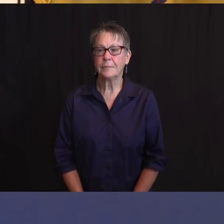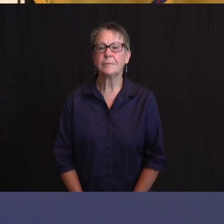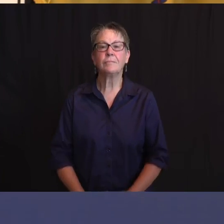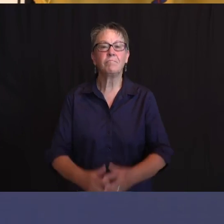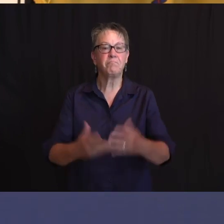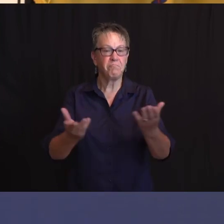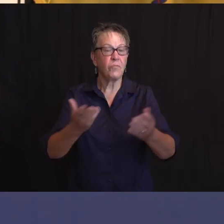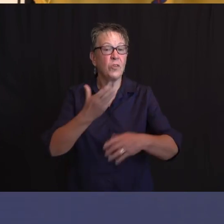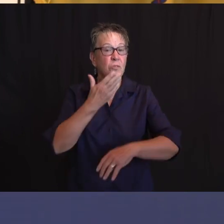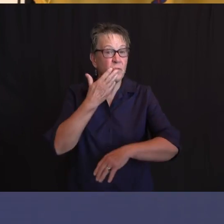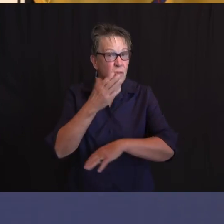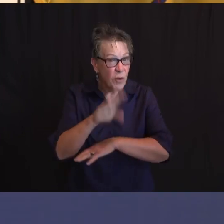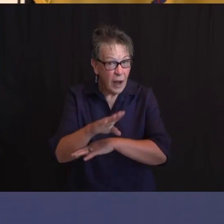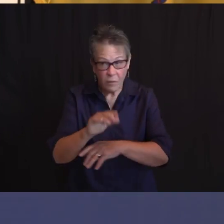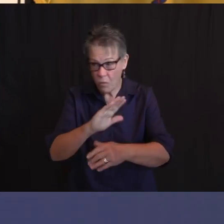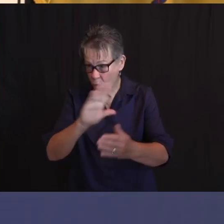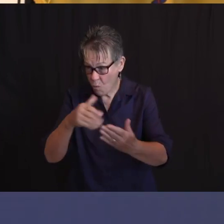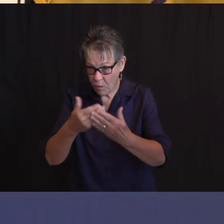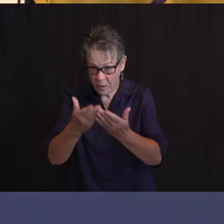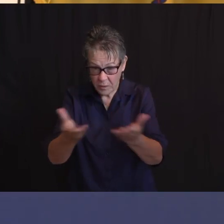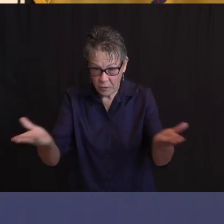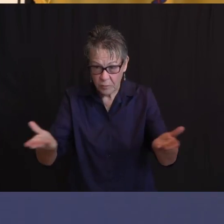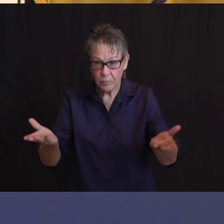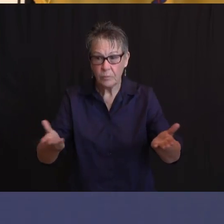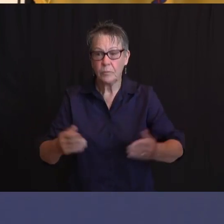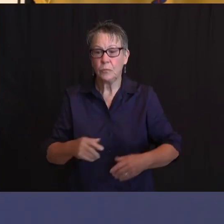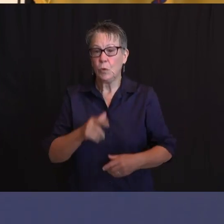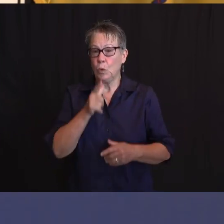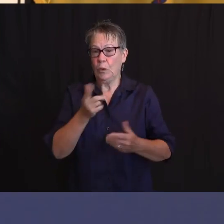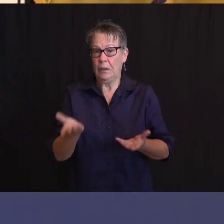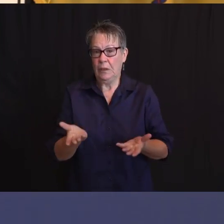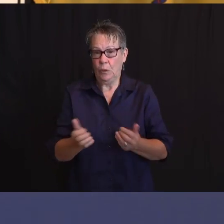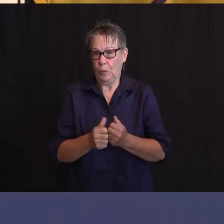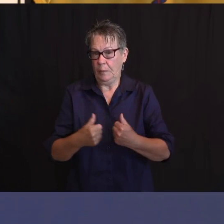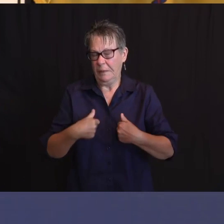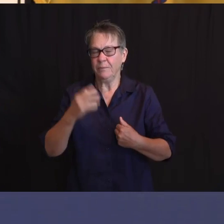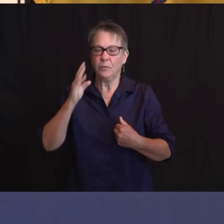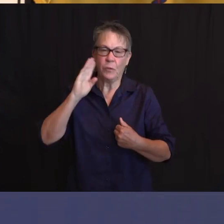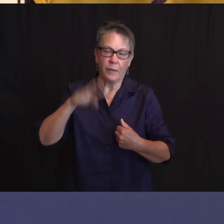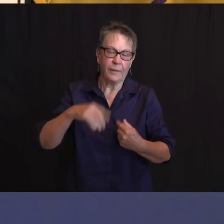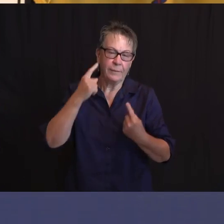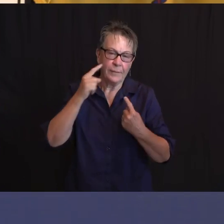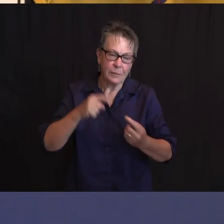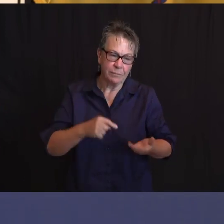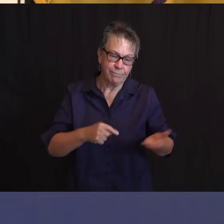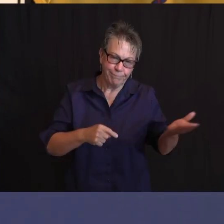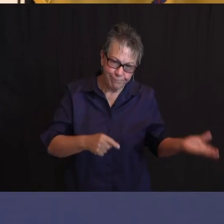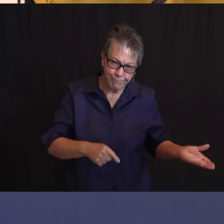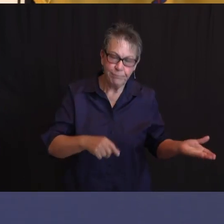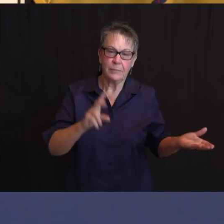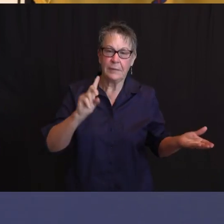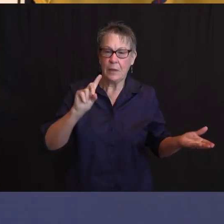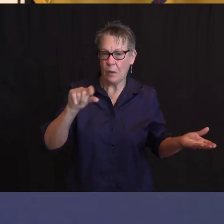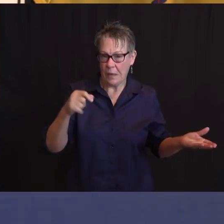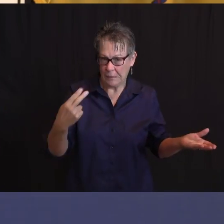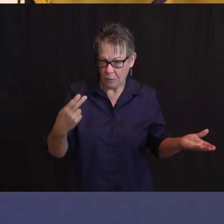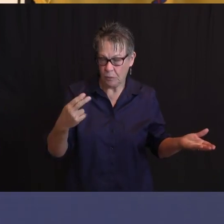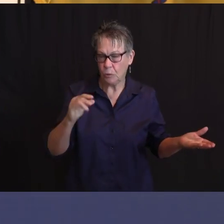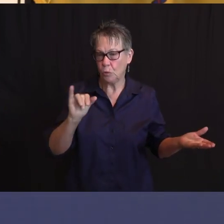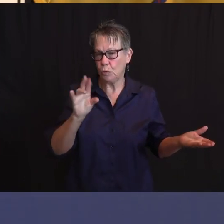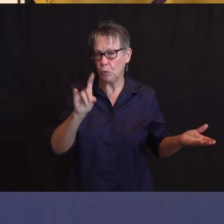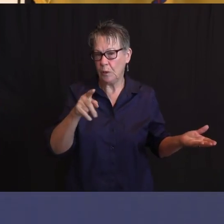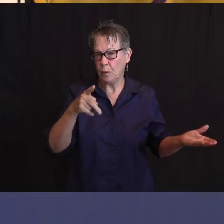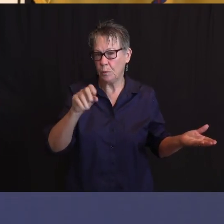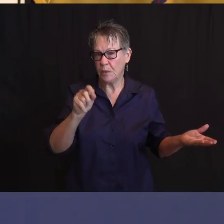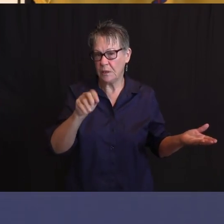Good afternoon, everyone. I'm joined by the woman to my right who needs no introduction, the Commissioner of the Department of Health, Judy Persicelli. To her right, another